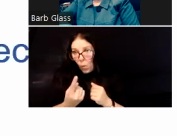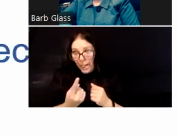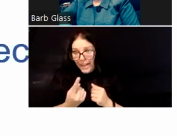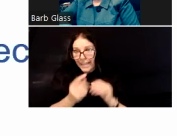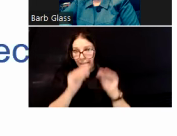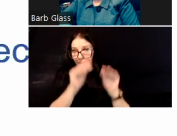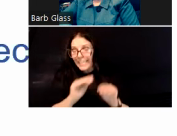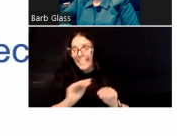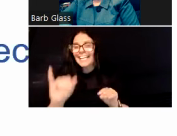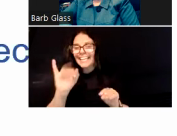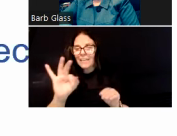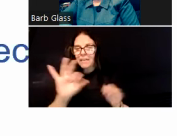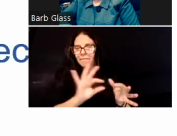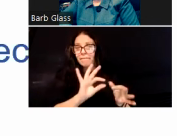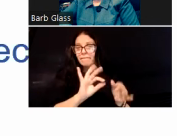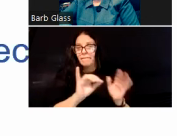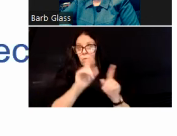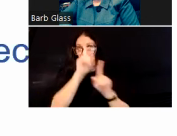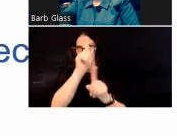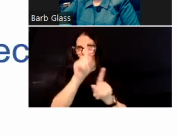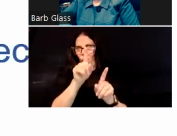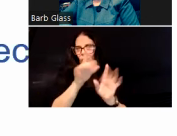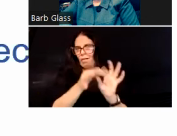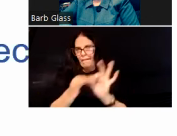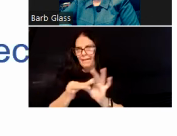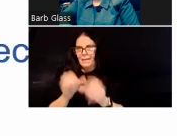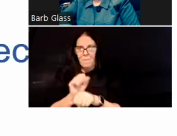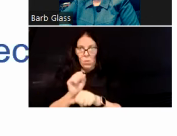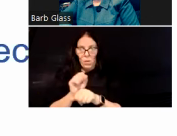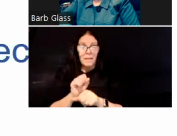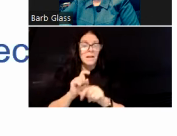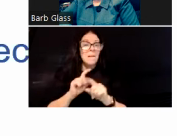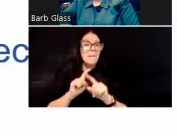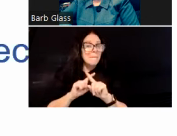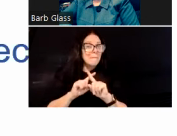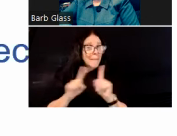their goal is employment. But